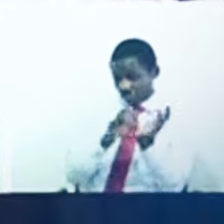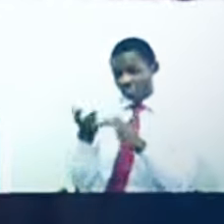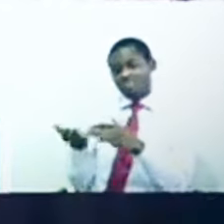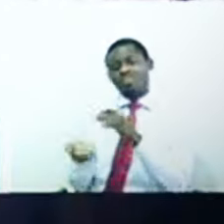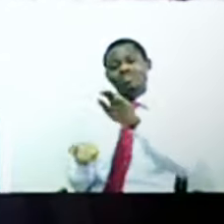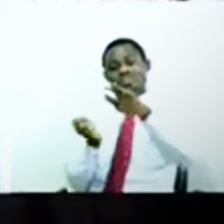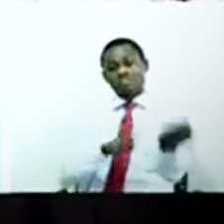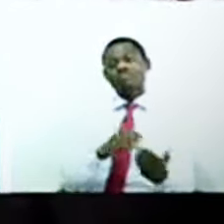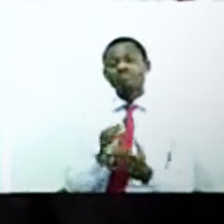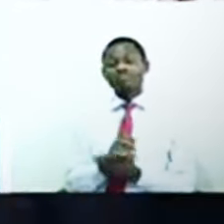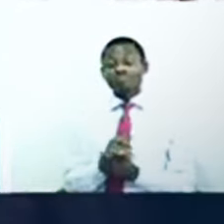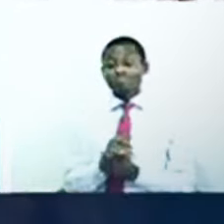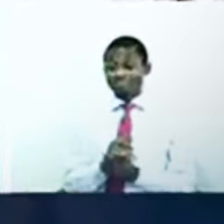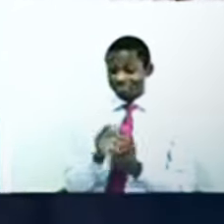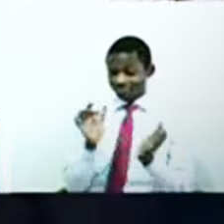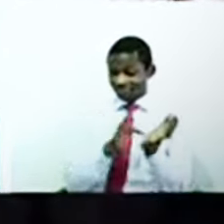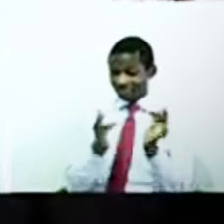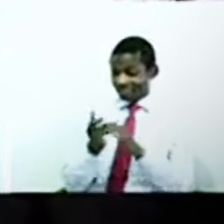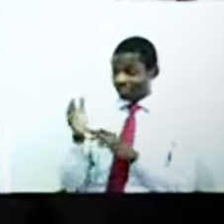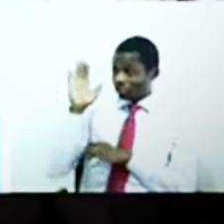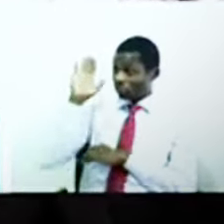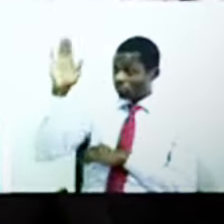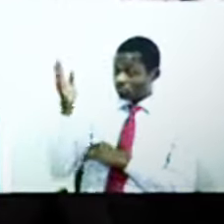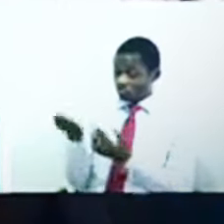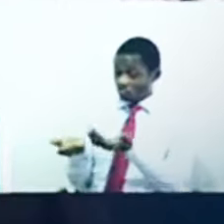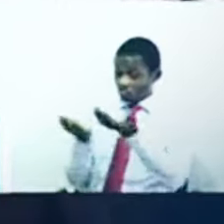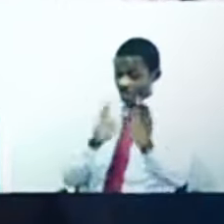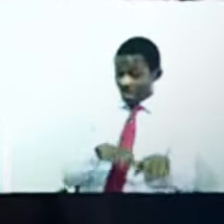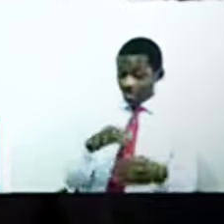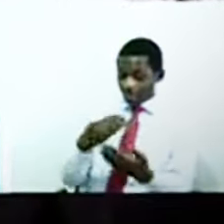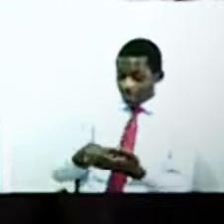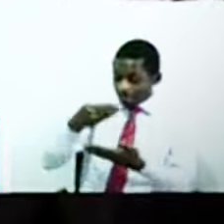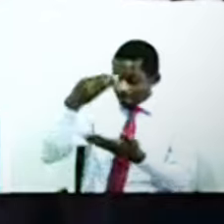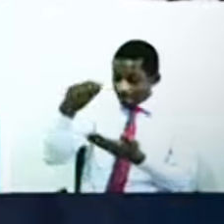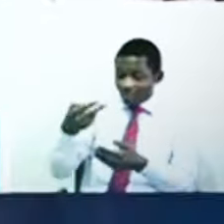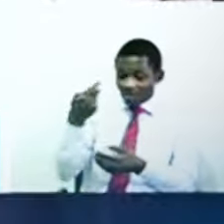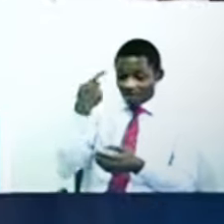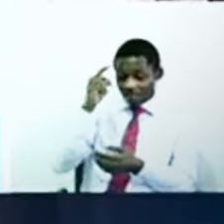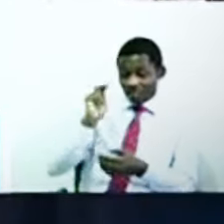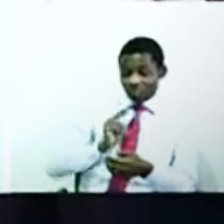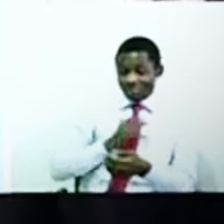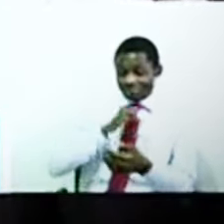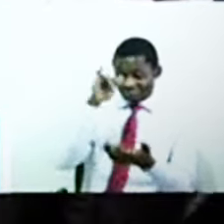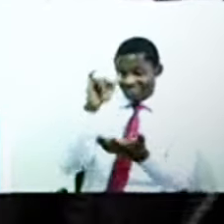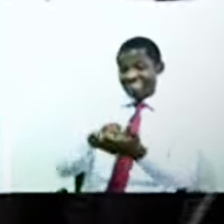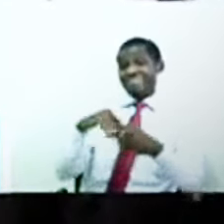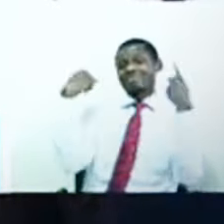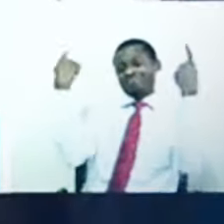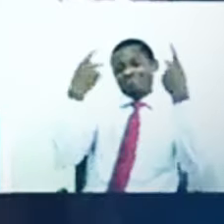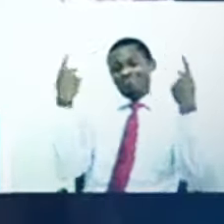His death purchased for us the victory that has overcome sin.